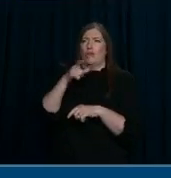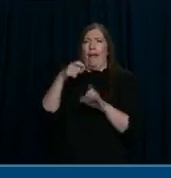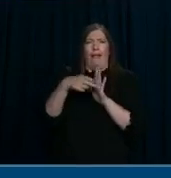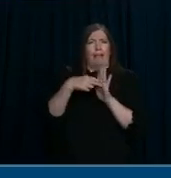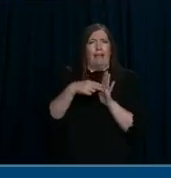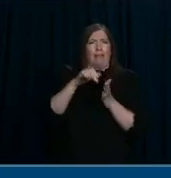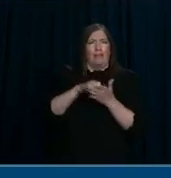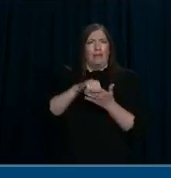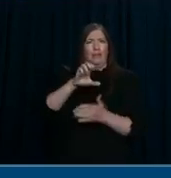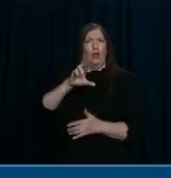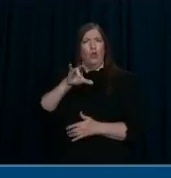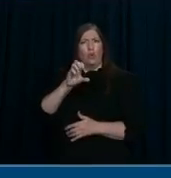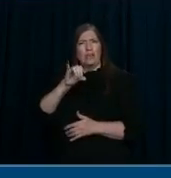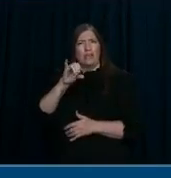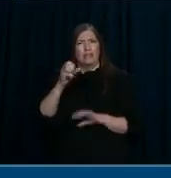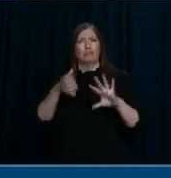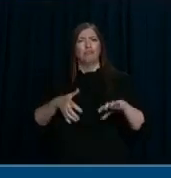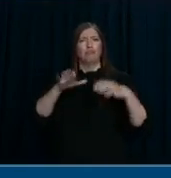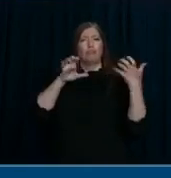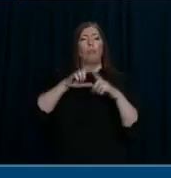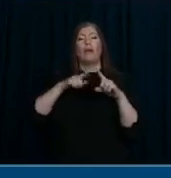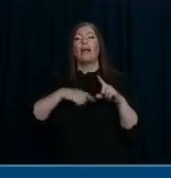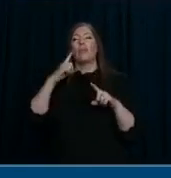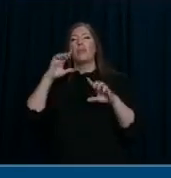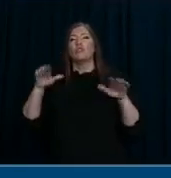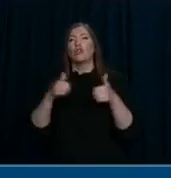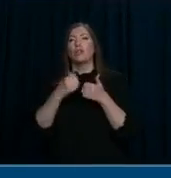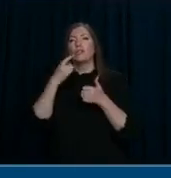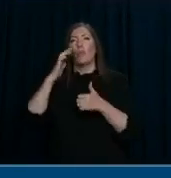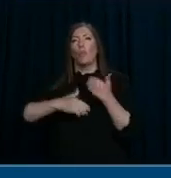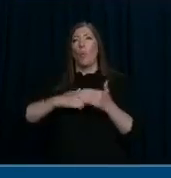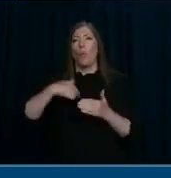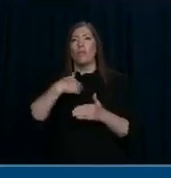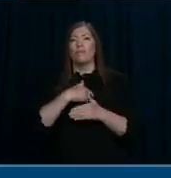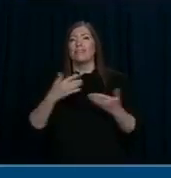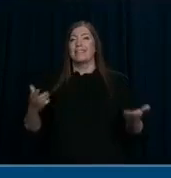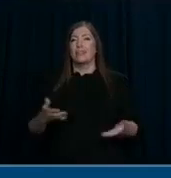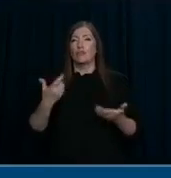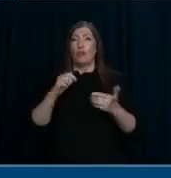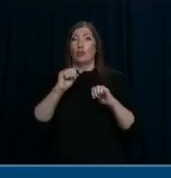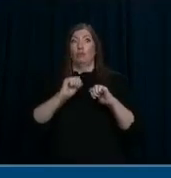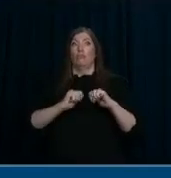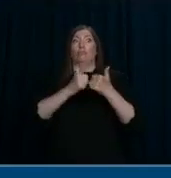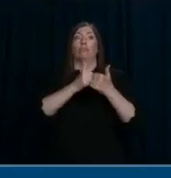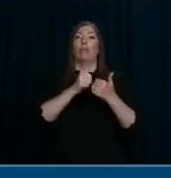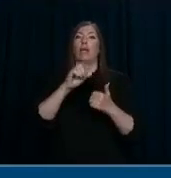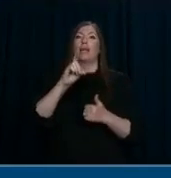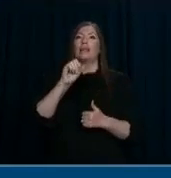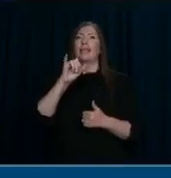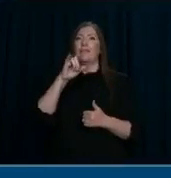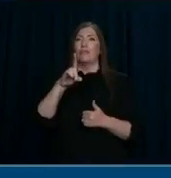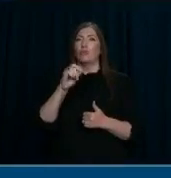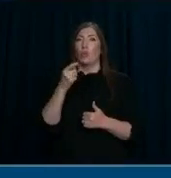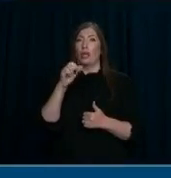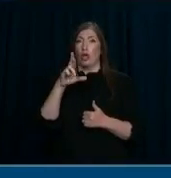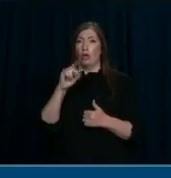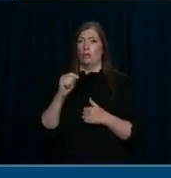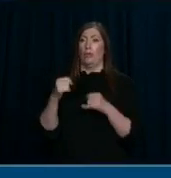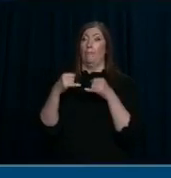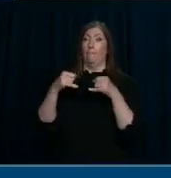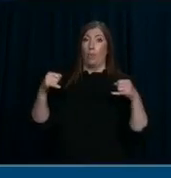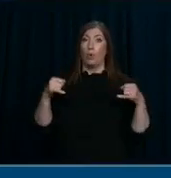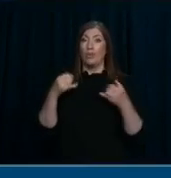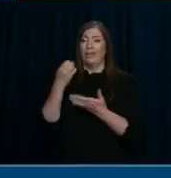it a crisis? Well, I think the challenge for all of us on this stage, we're trying to take on David Schweikert, is the border and the economy are our